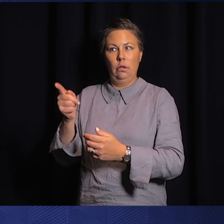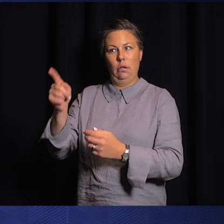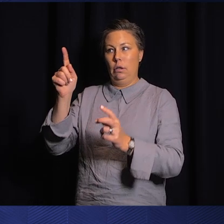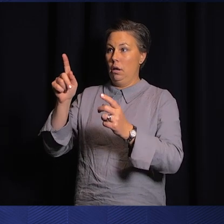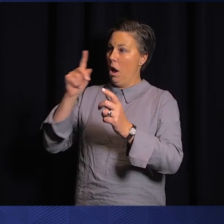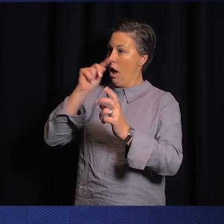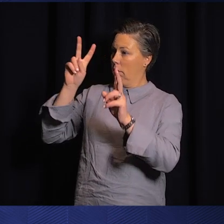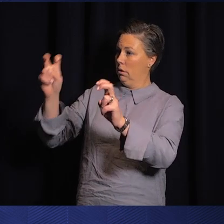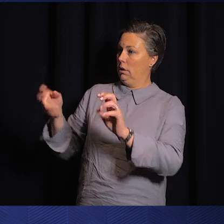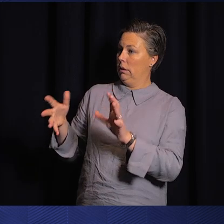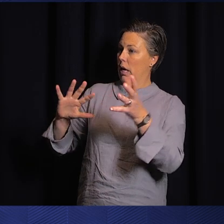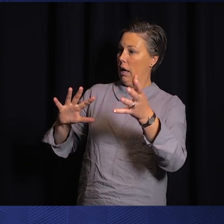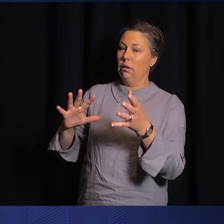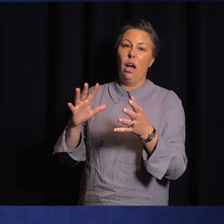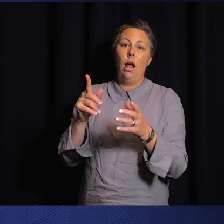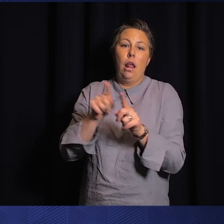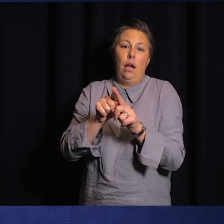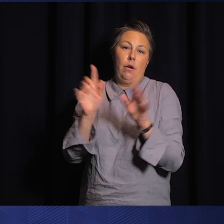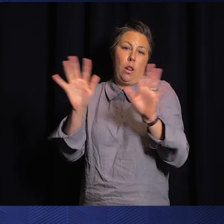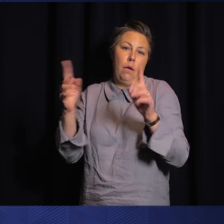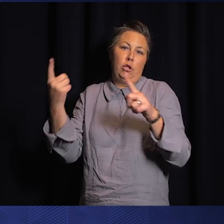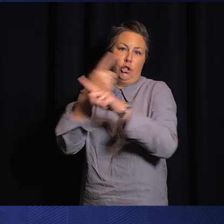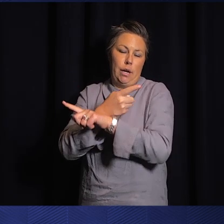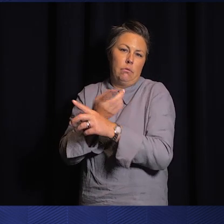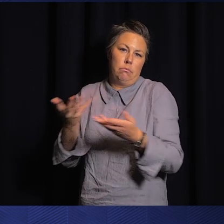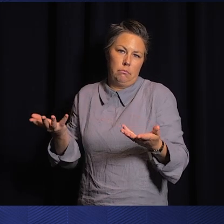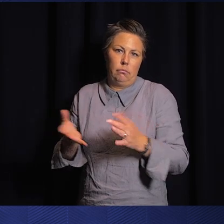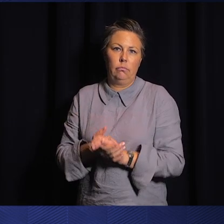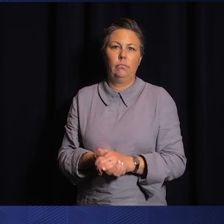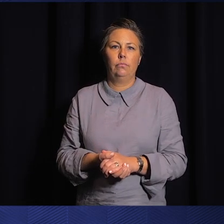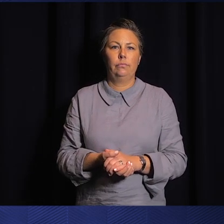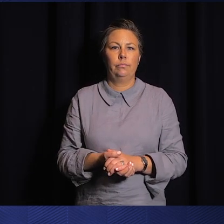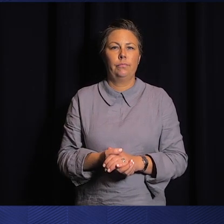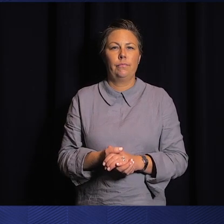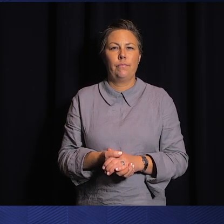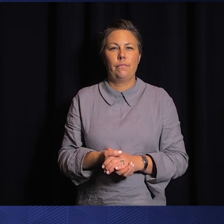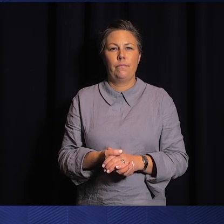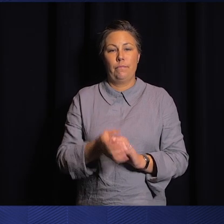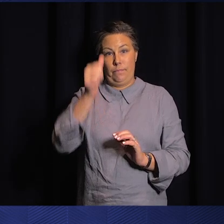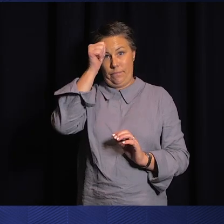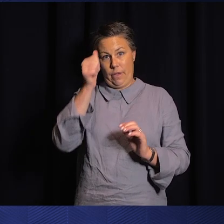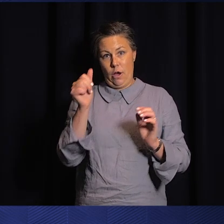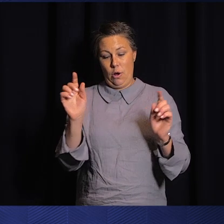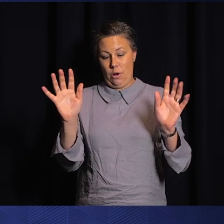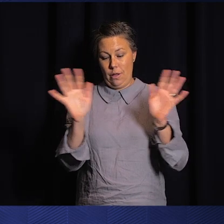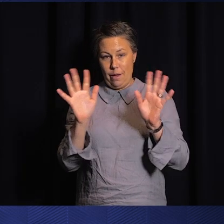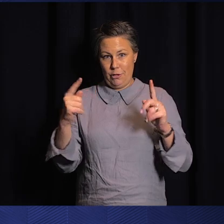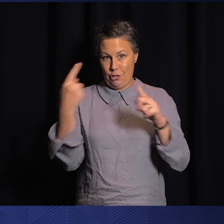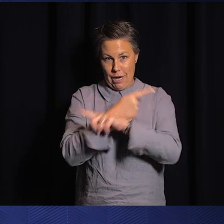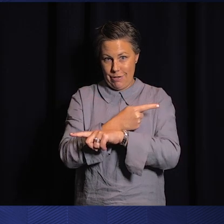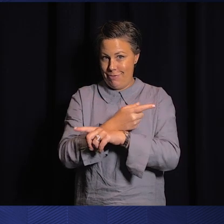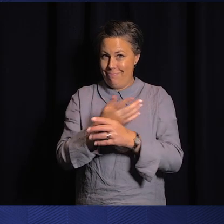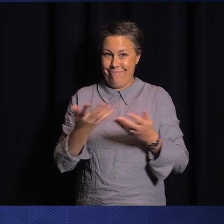connected to the effects of climate change. And when it comes to climate change, I would like to insist that it is